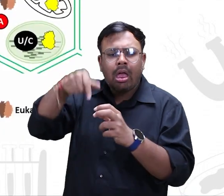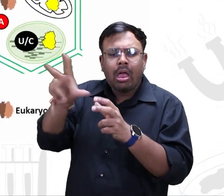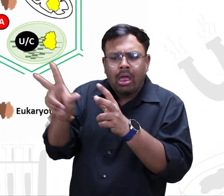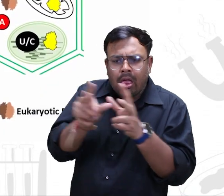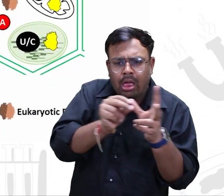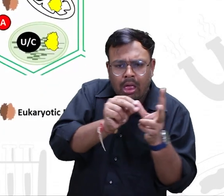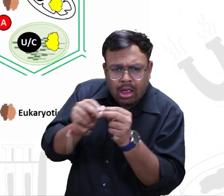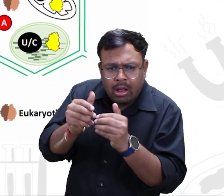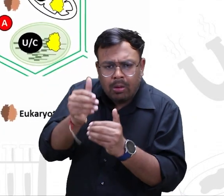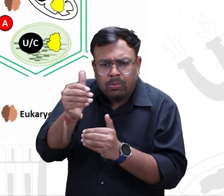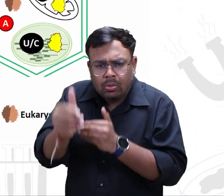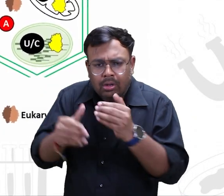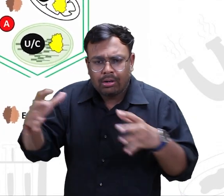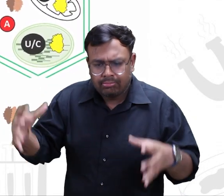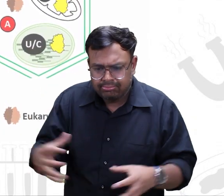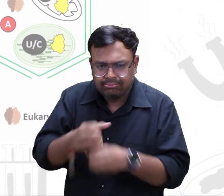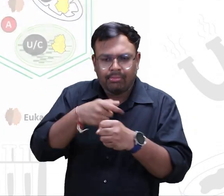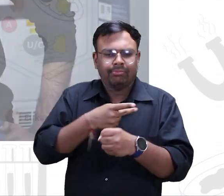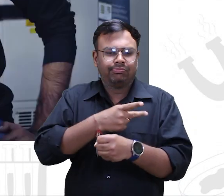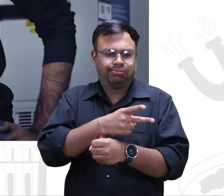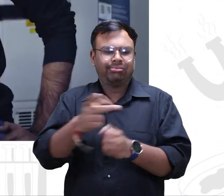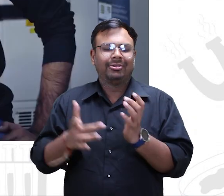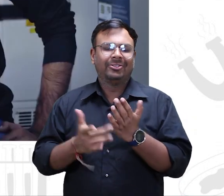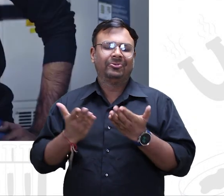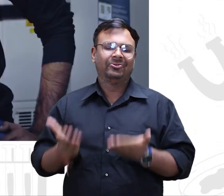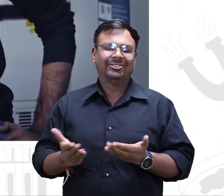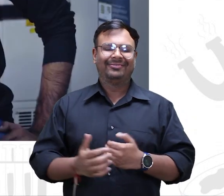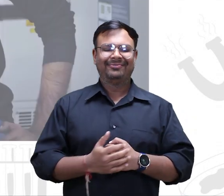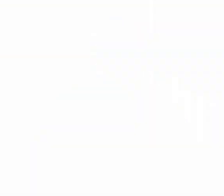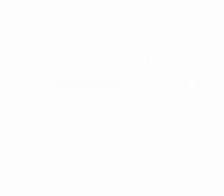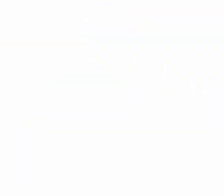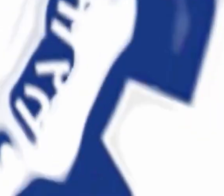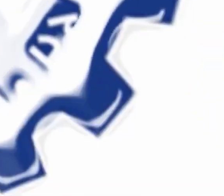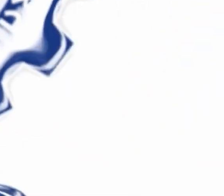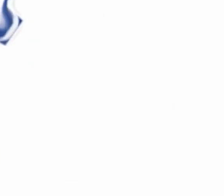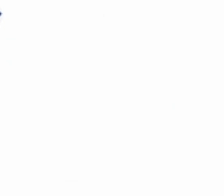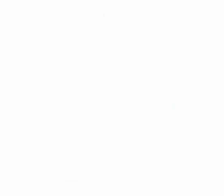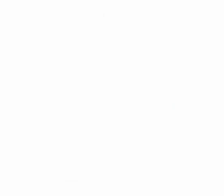synthesis at molecular level with implication on various fields of biology and biotechnology.